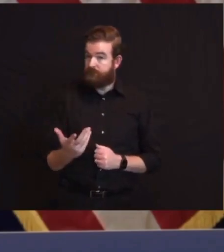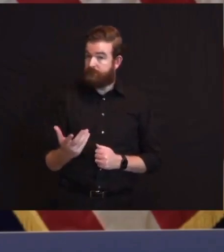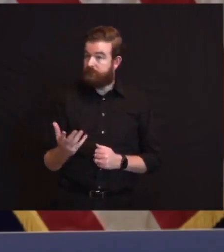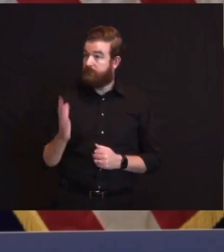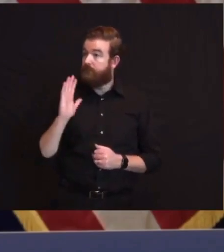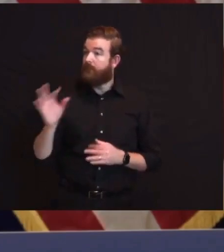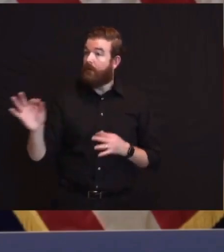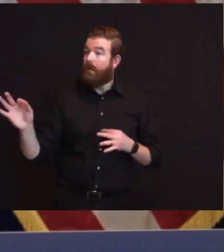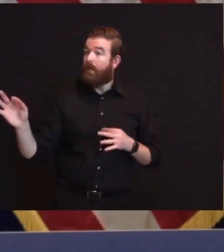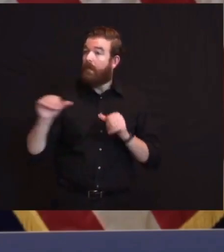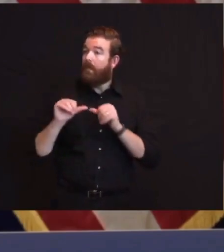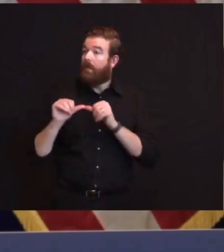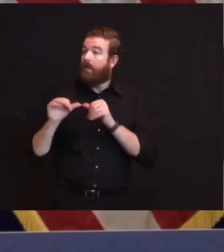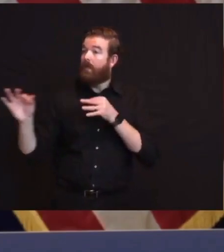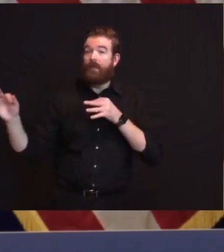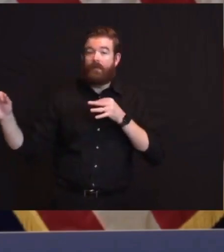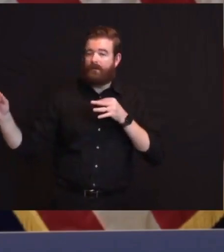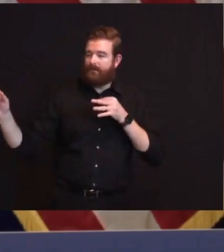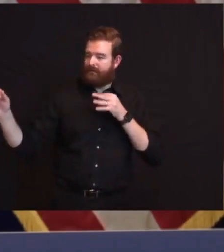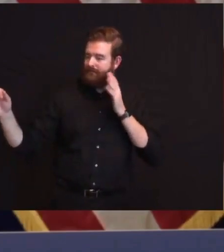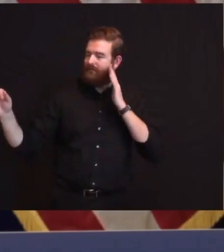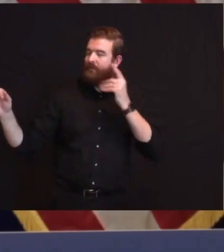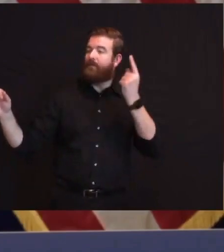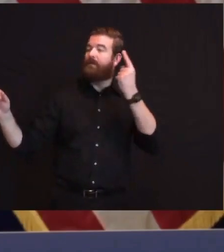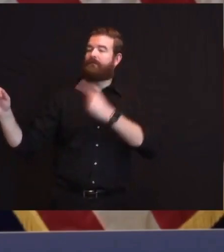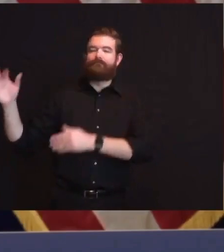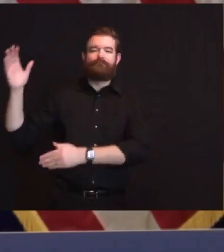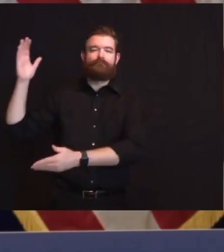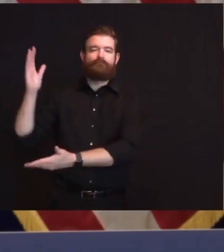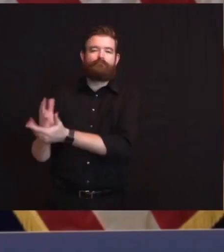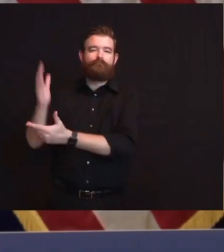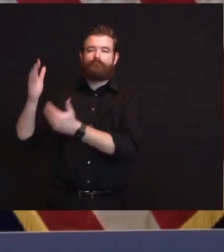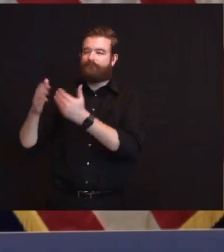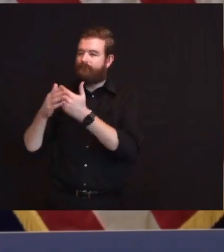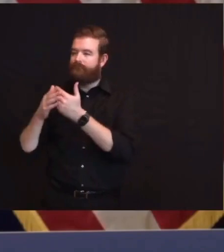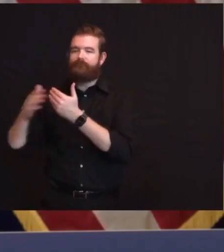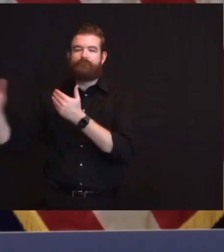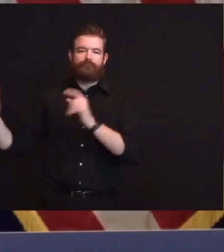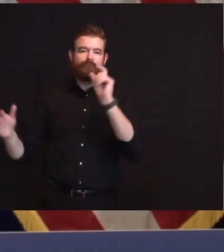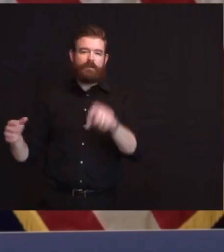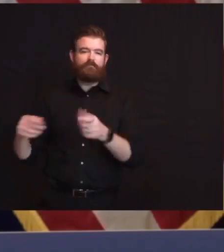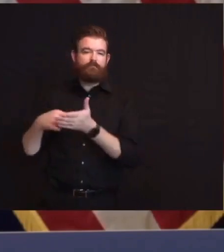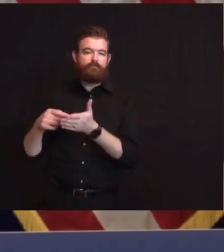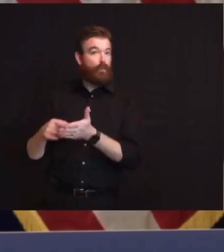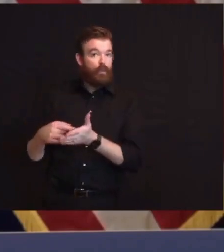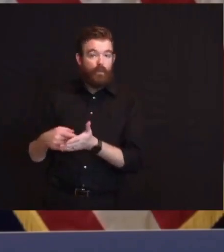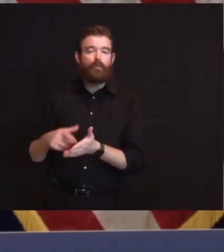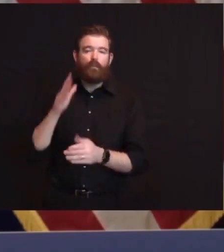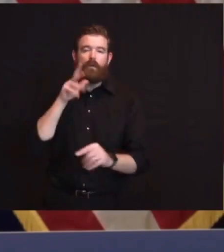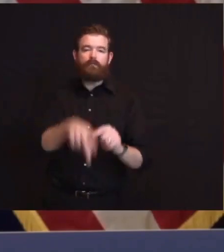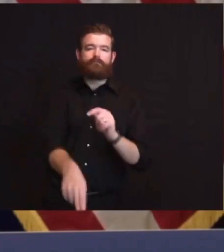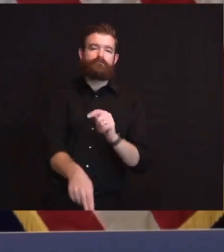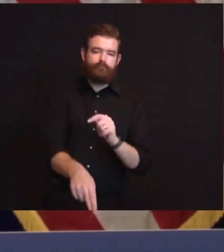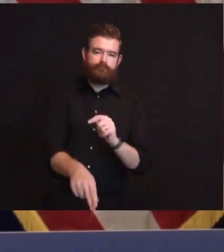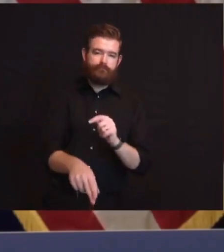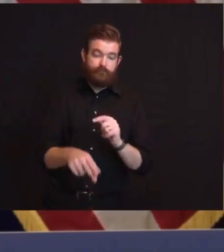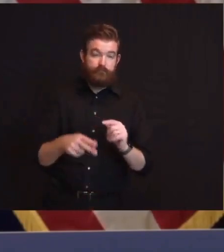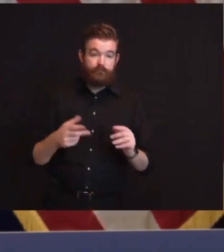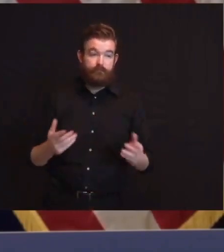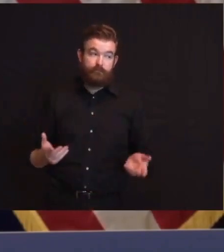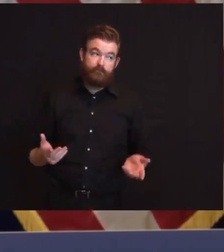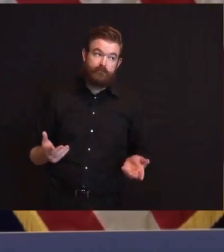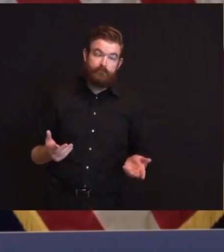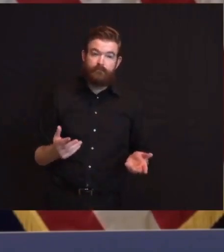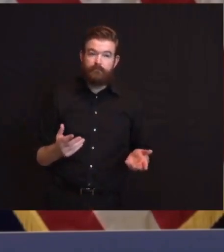And I don't want any of our citizens, I know the governor doesn't, to be caught short. So plan now.